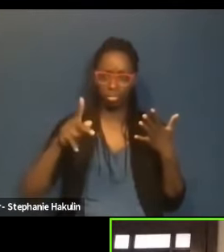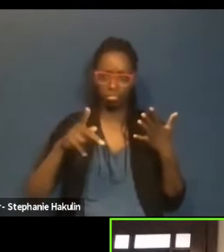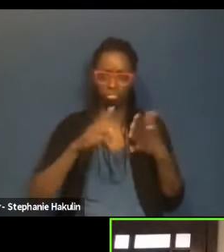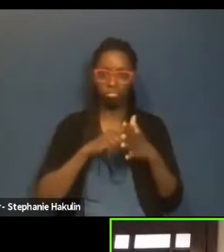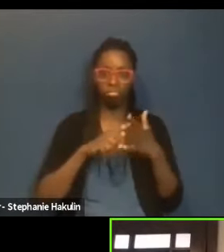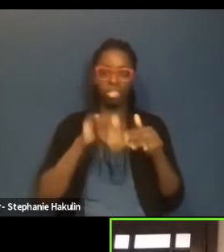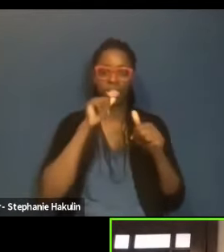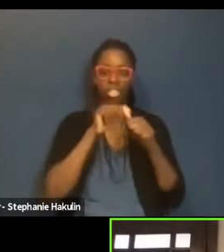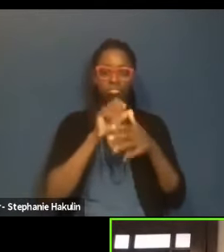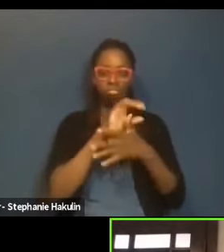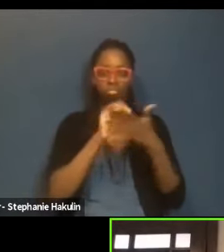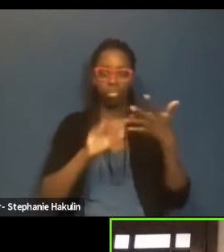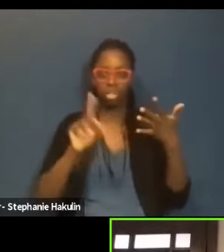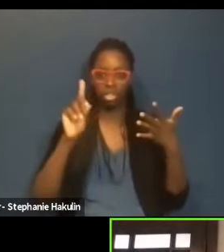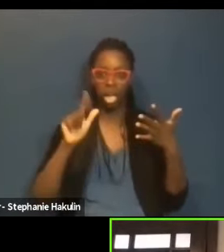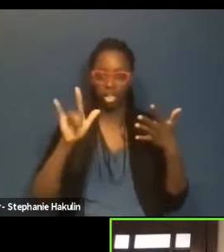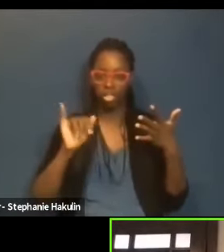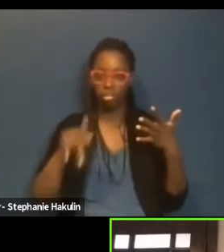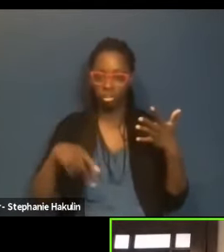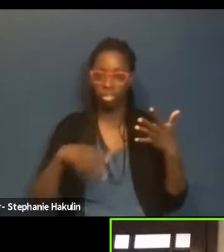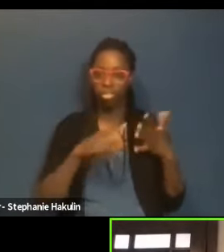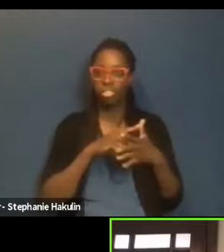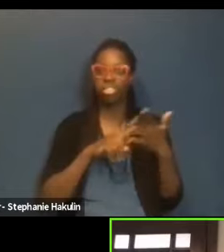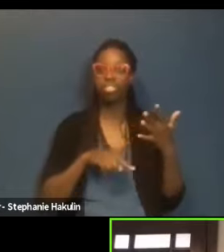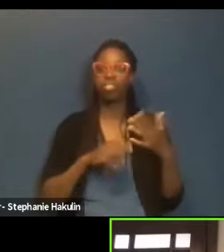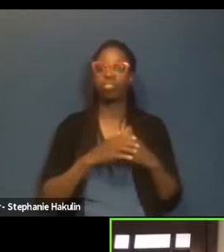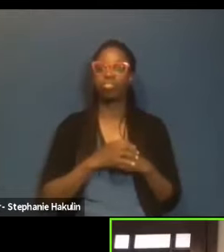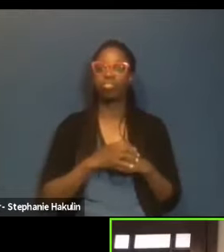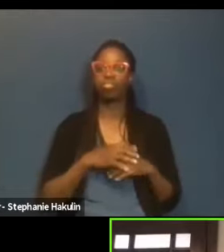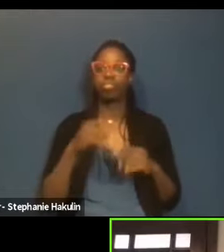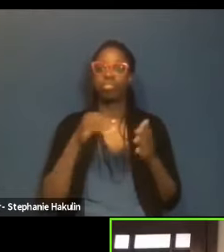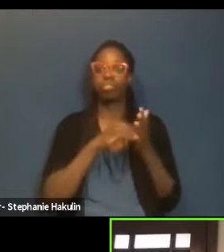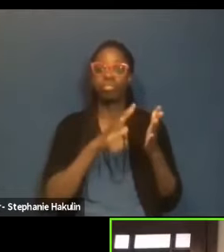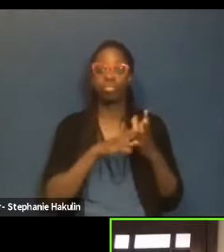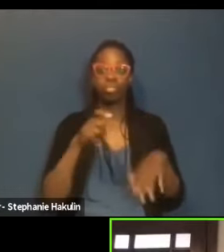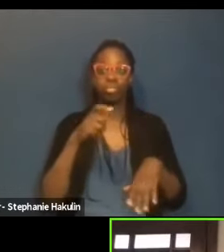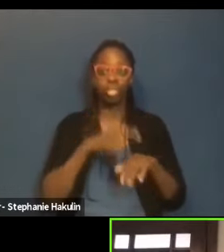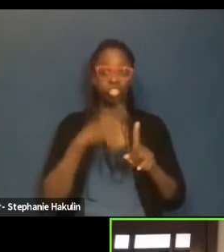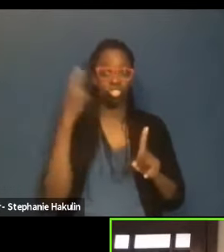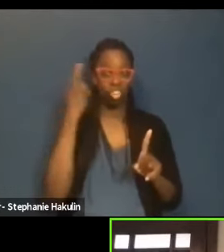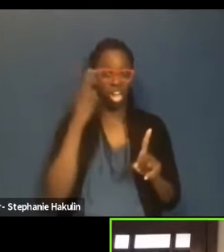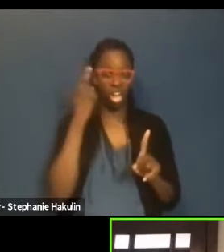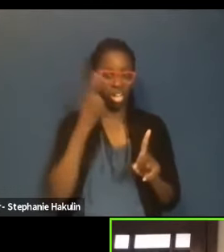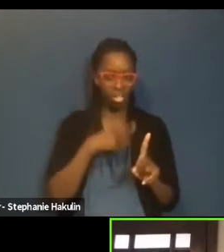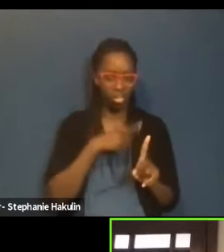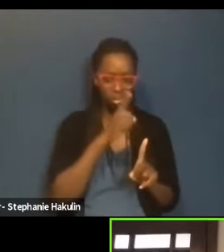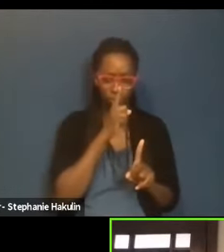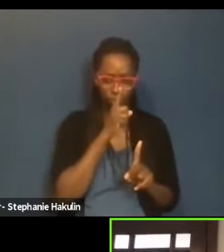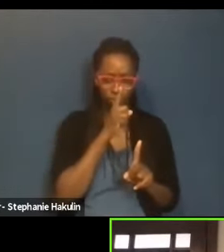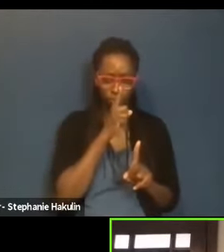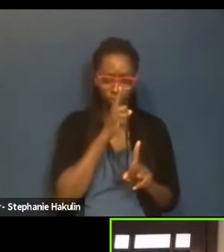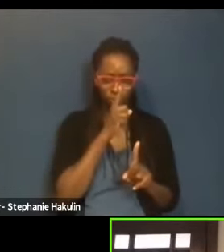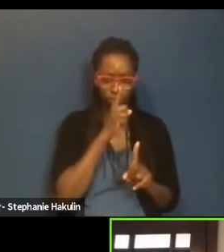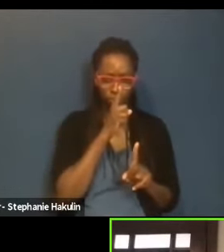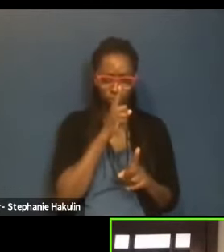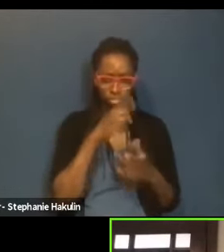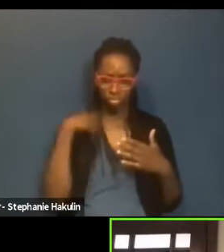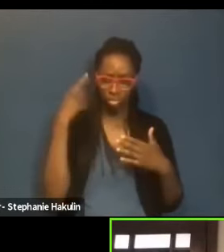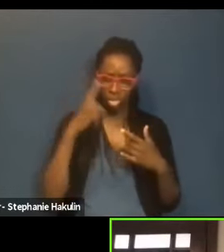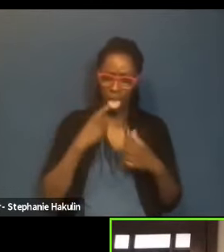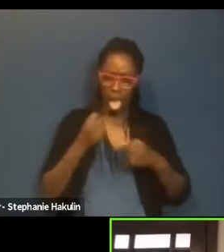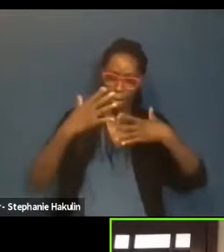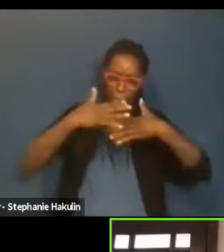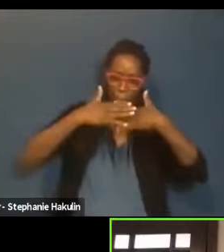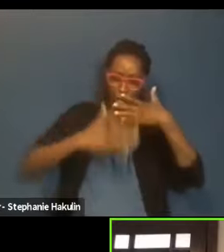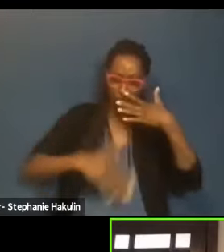I've just gotten to hold in my tongue for the first time. I wonder, how much blood a language can hold before it rips at